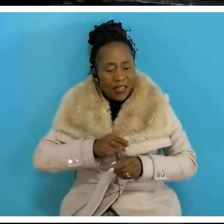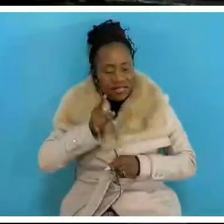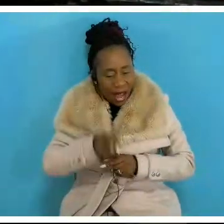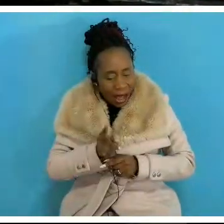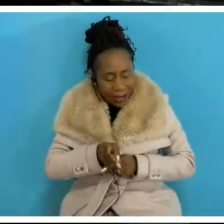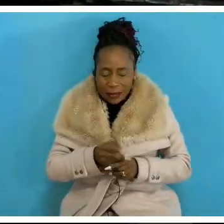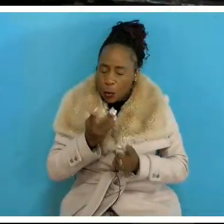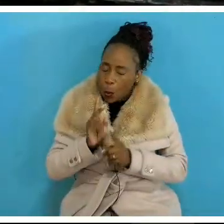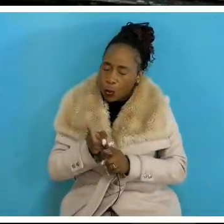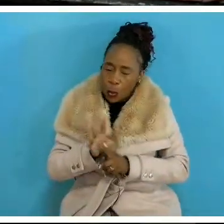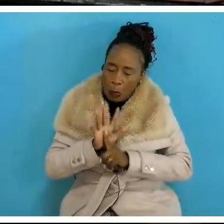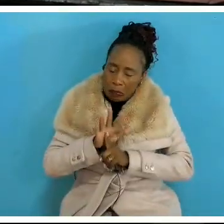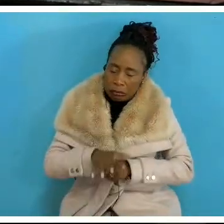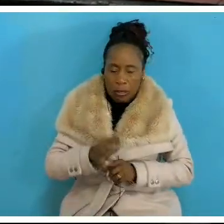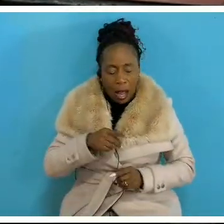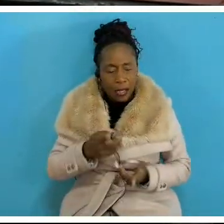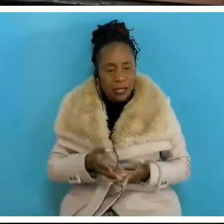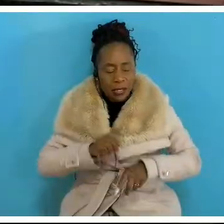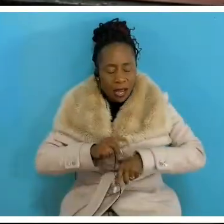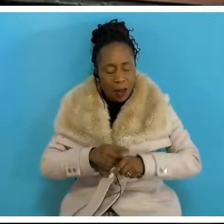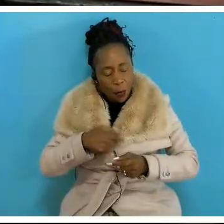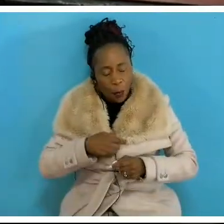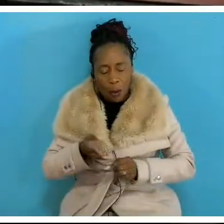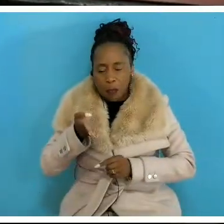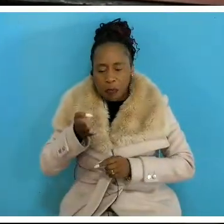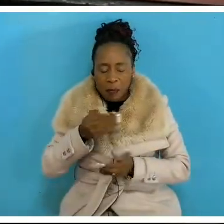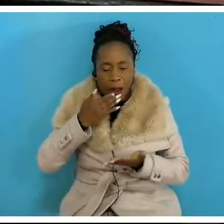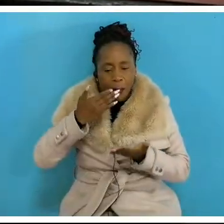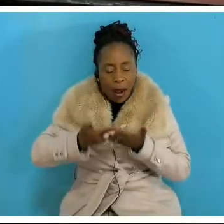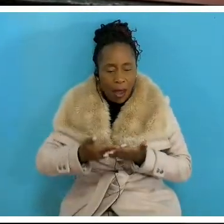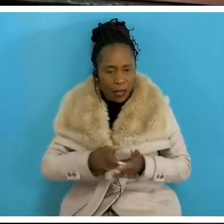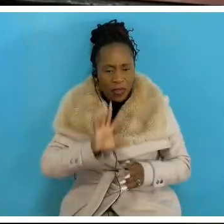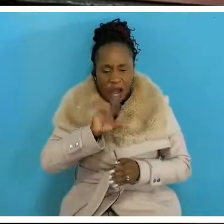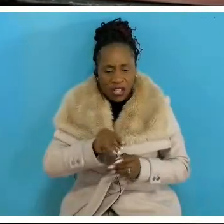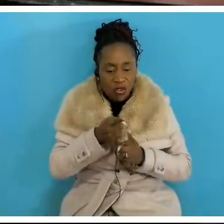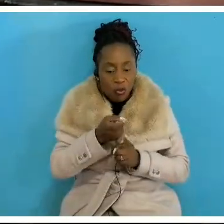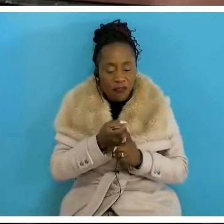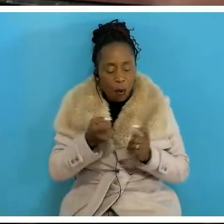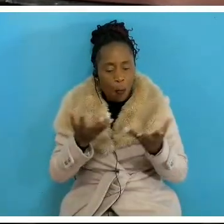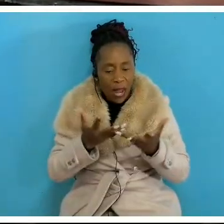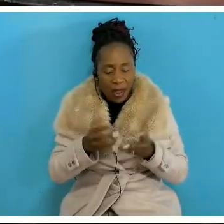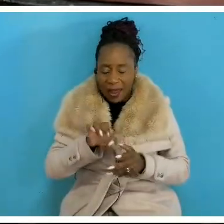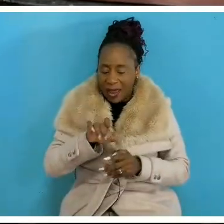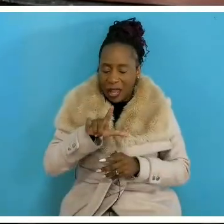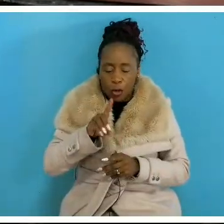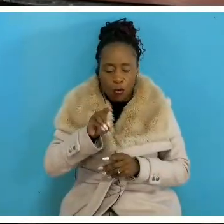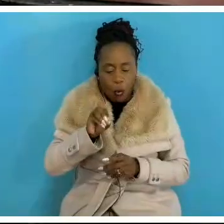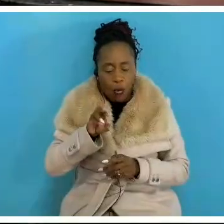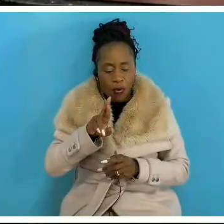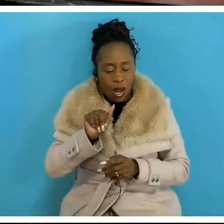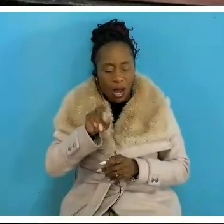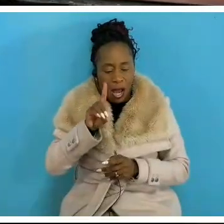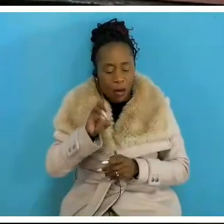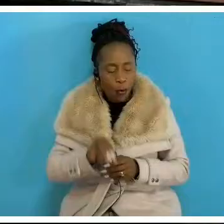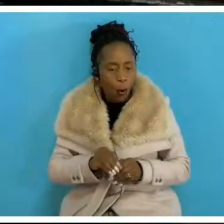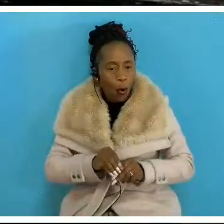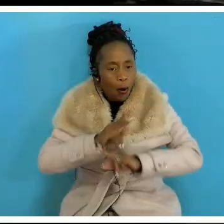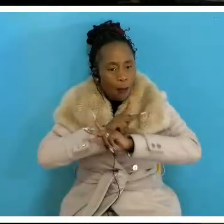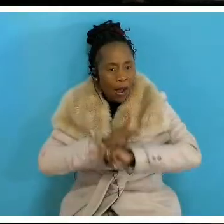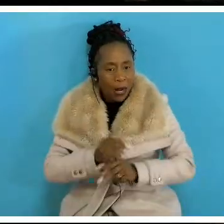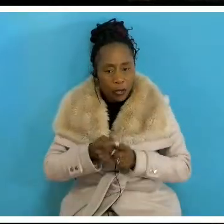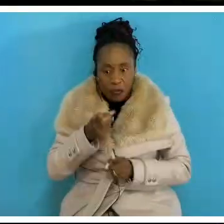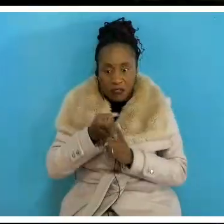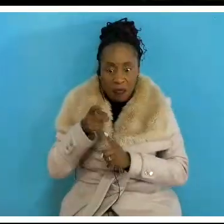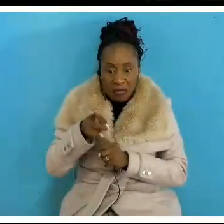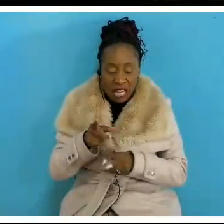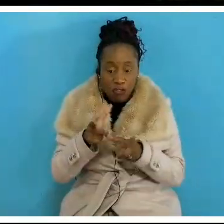us down when we go apply. Because like when they ask you where you're from Eldorado Park. Oh, you're coming to come shoot